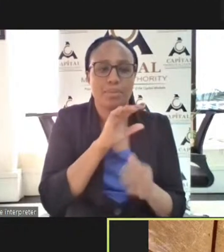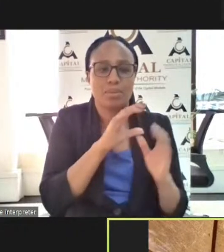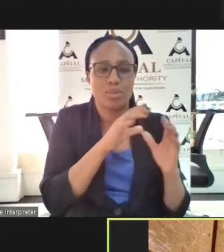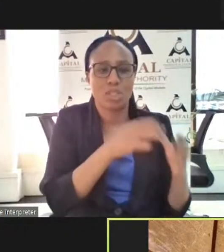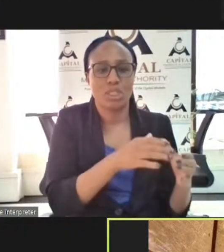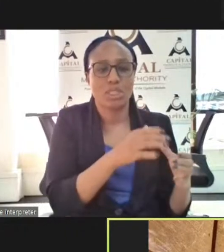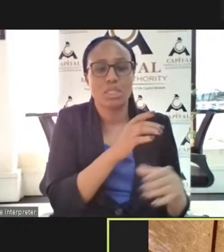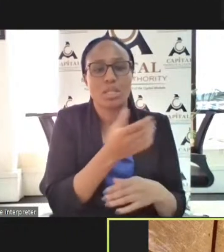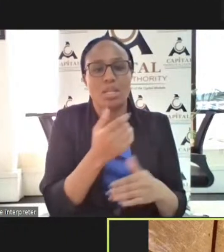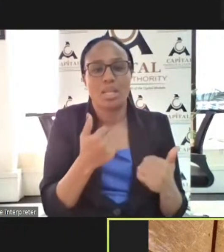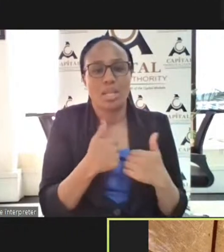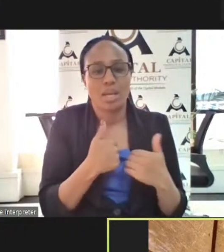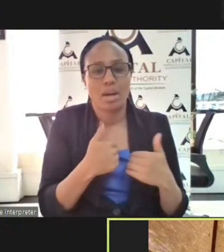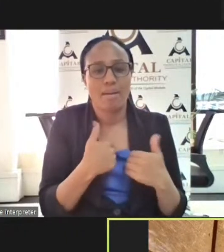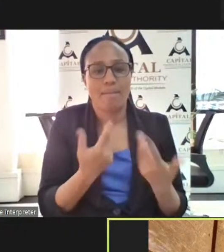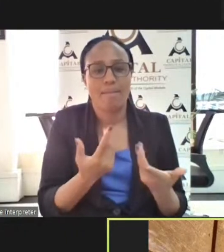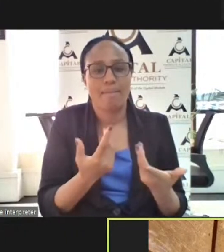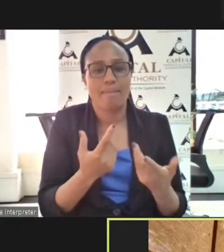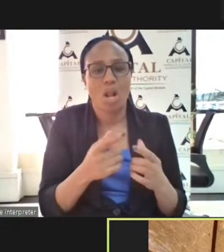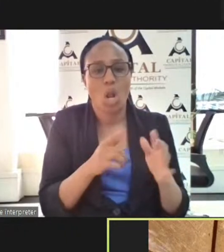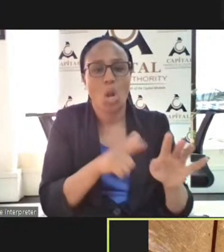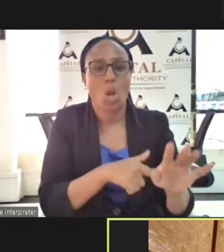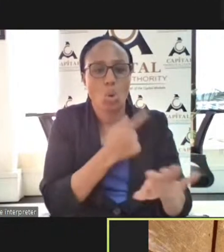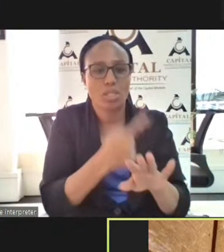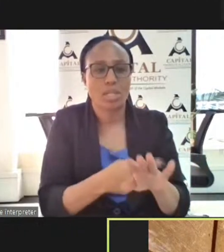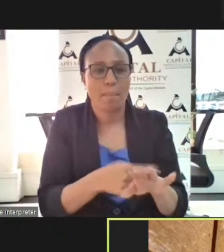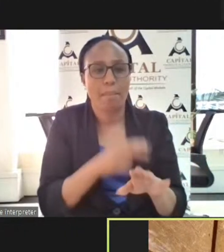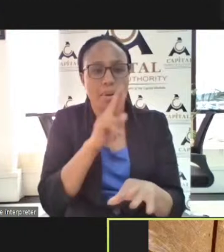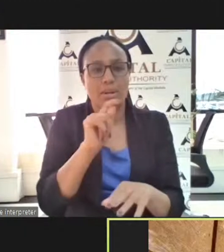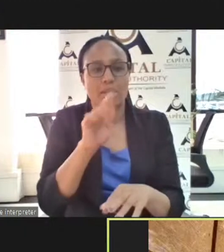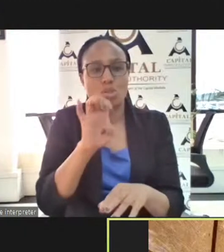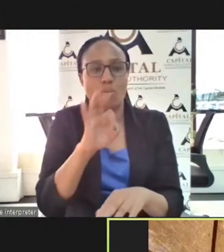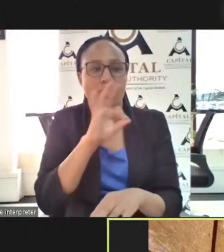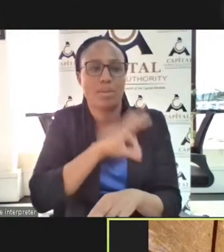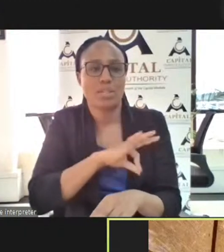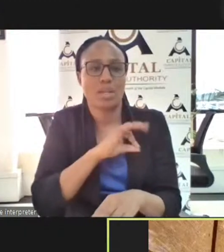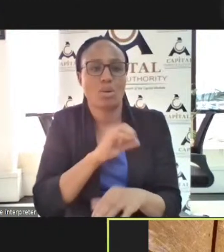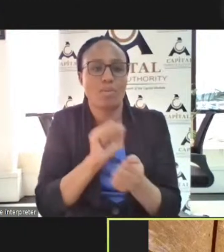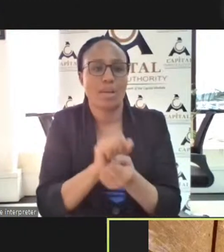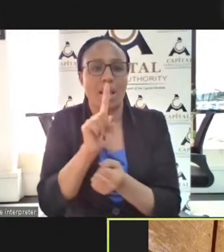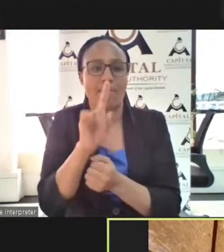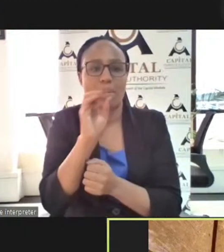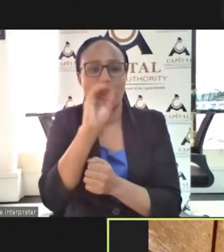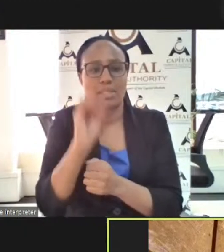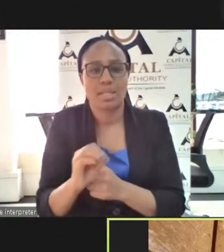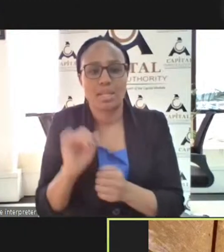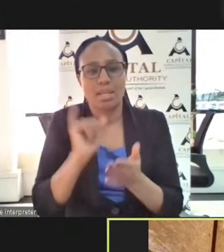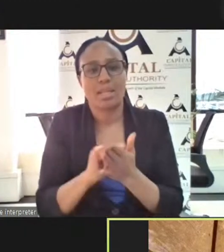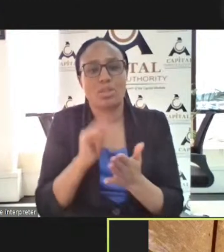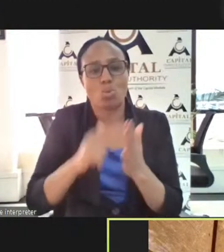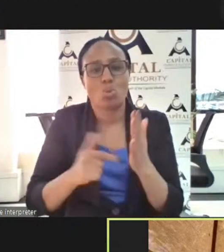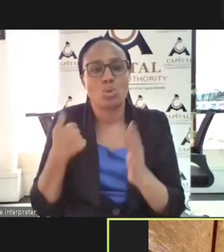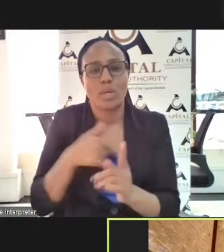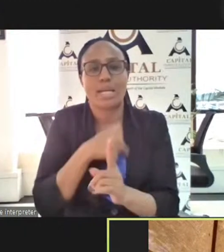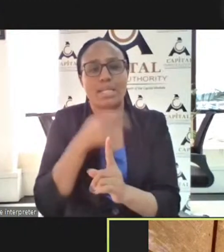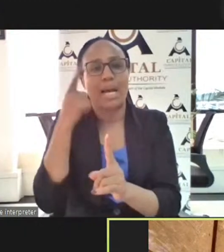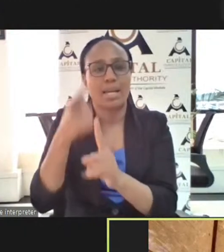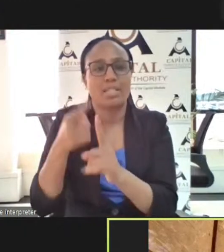REIT has a long-term rate of return of 11%. That's what we are targeting for